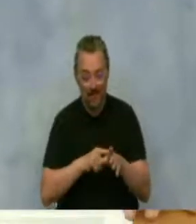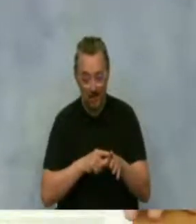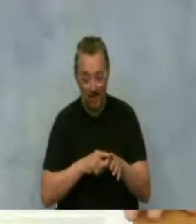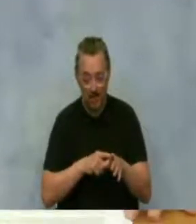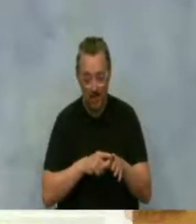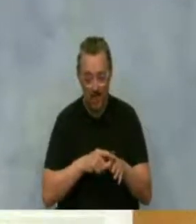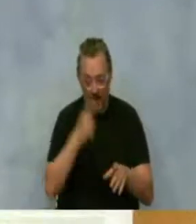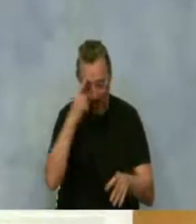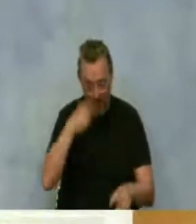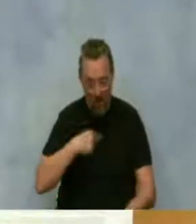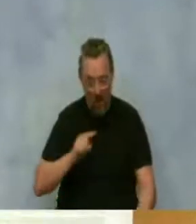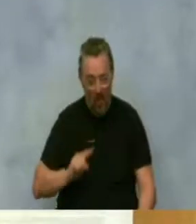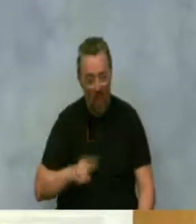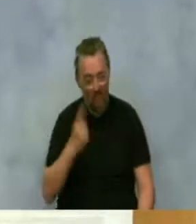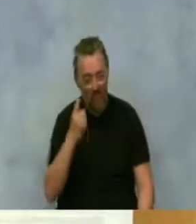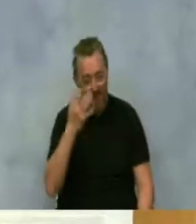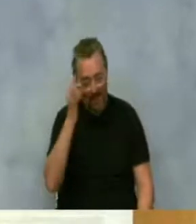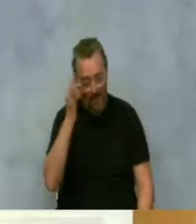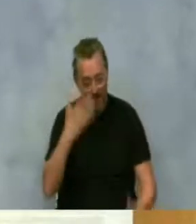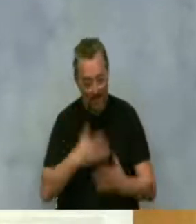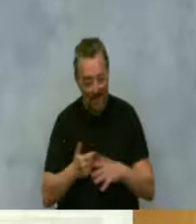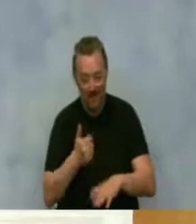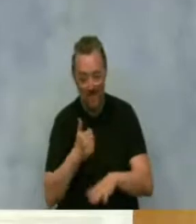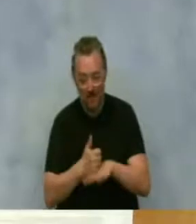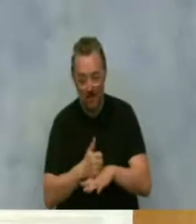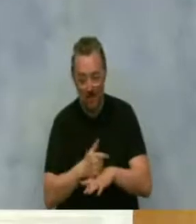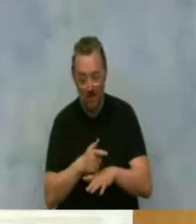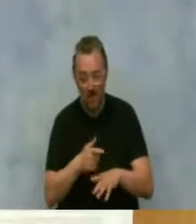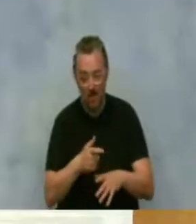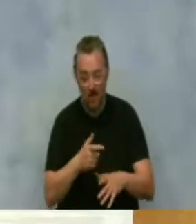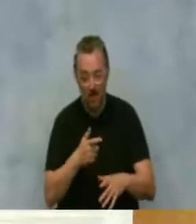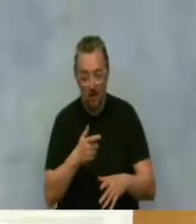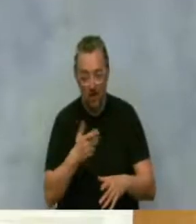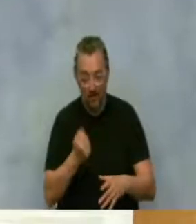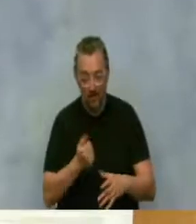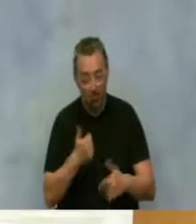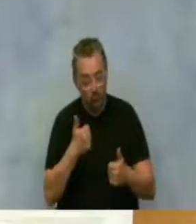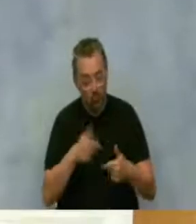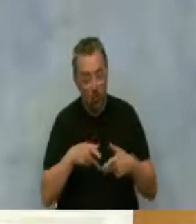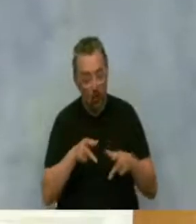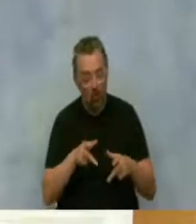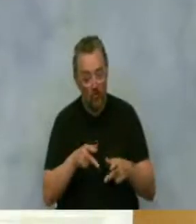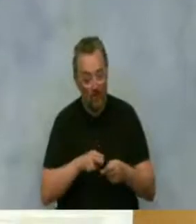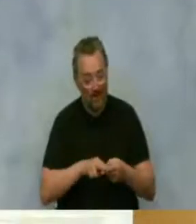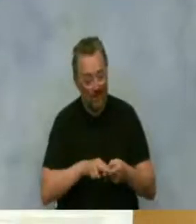one of the first councils to have such a scheme. It does provide a really cost-effective